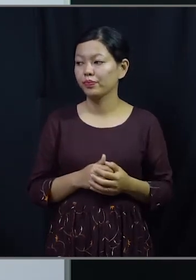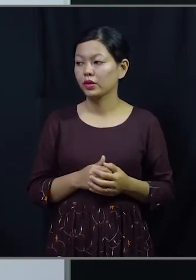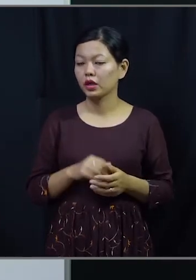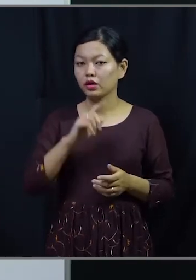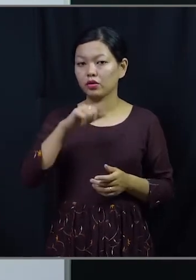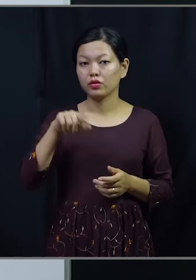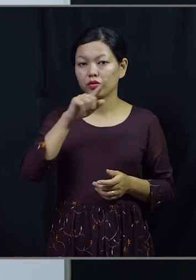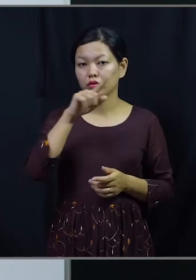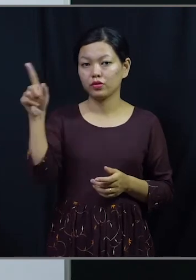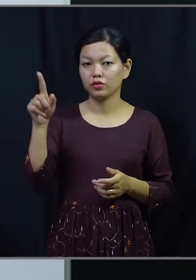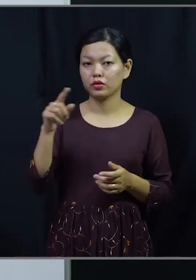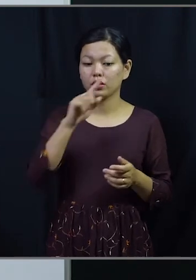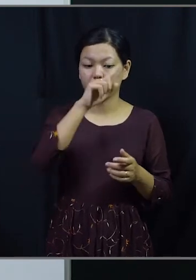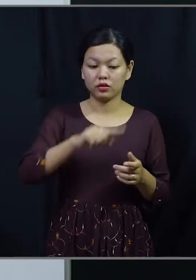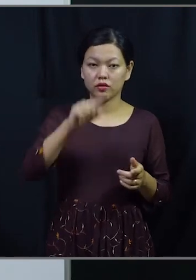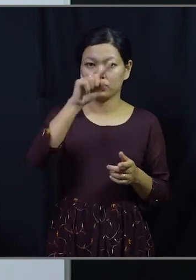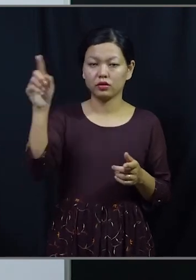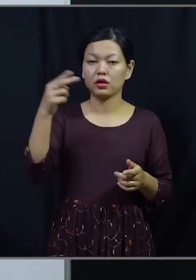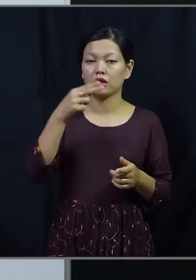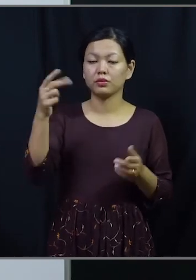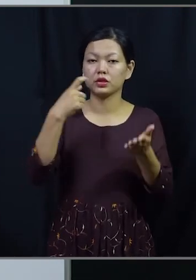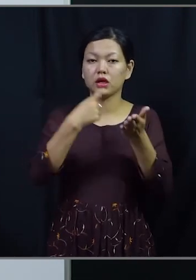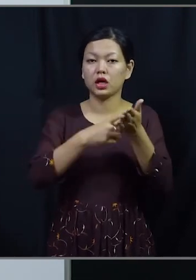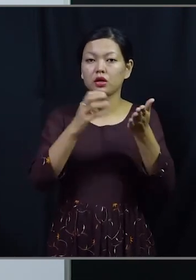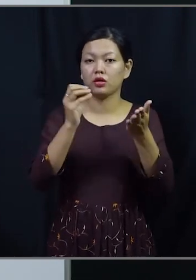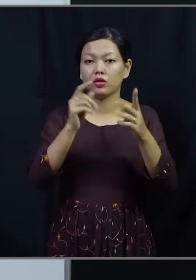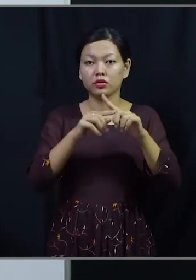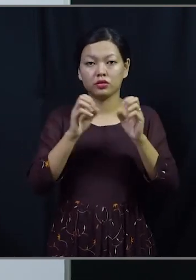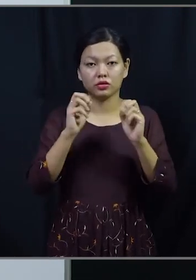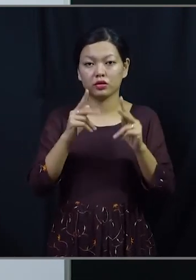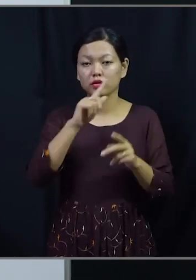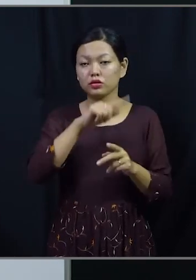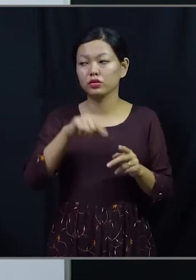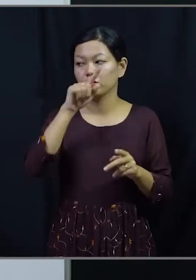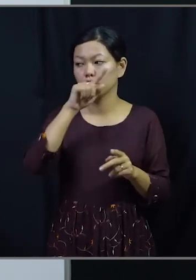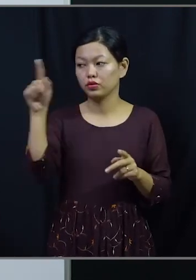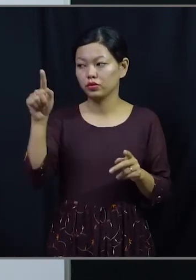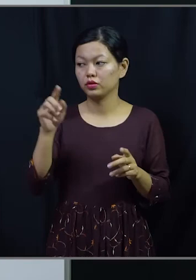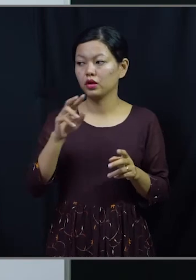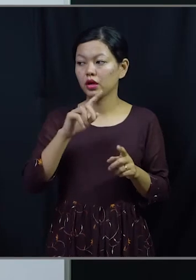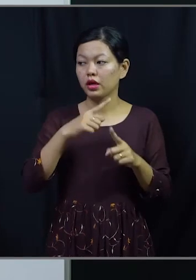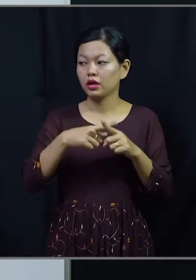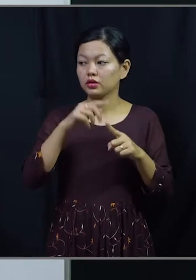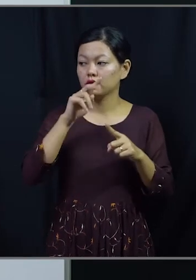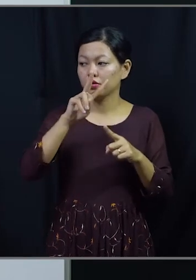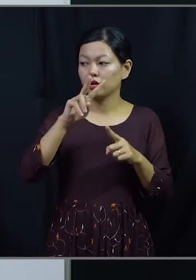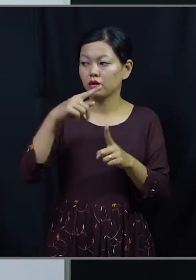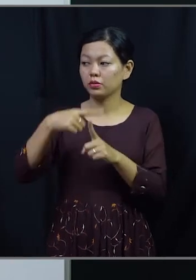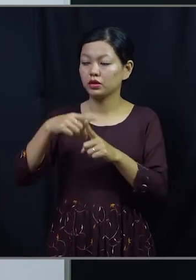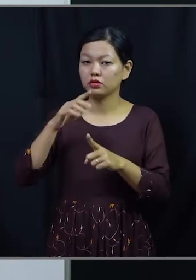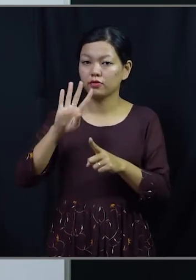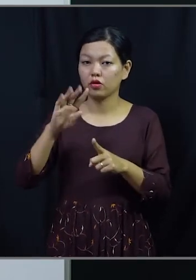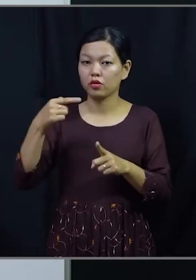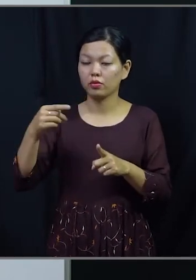root over x squared plus 4 minus 4. So if you simplify, you get x. So what you get? G